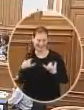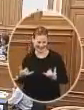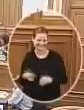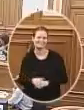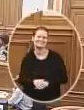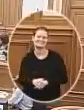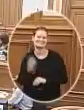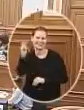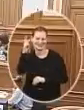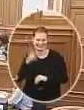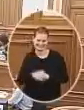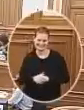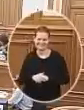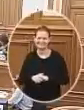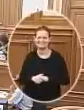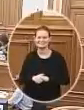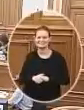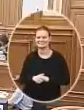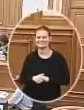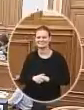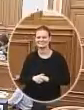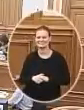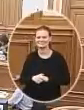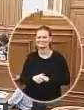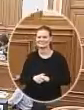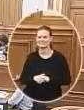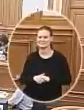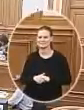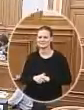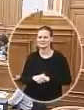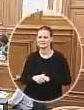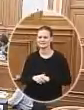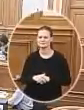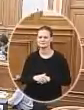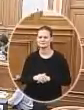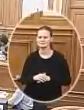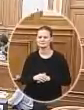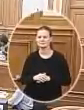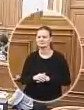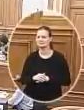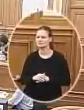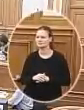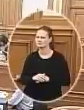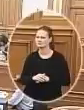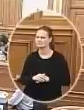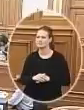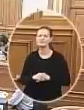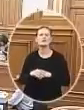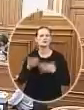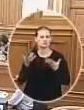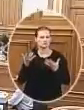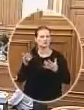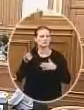Okay. Let's see, relating to alternative transportation,